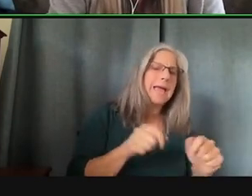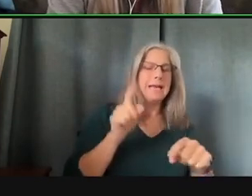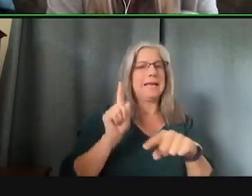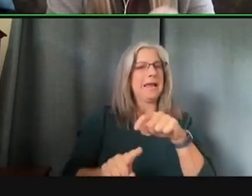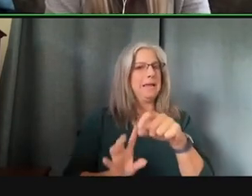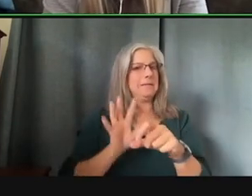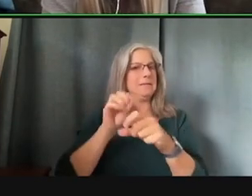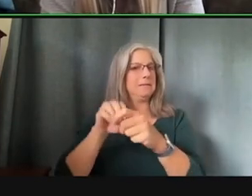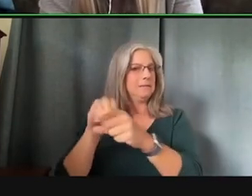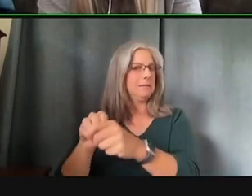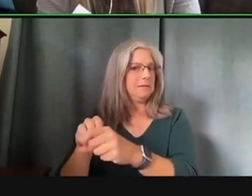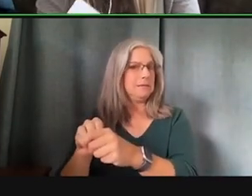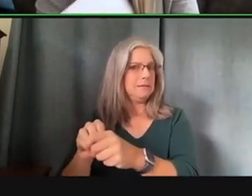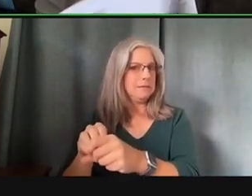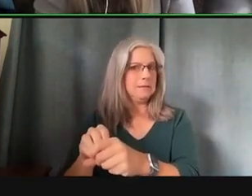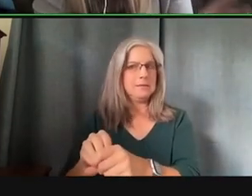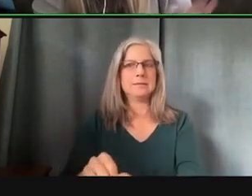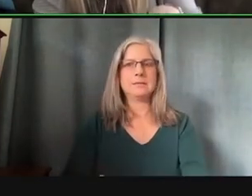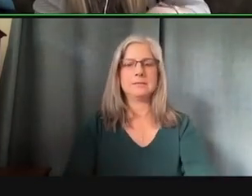in.